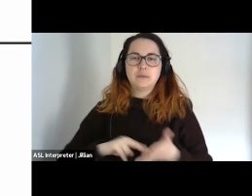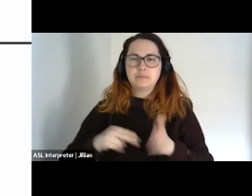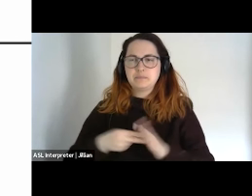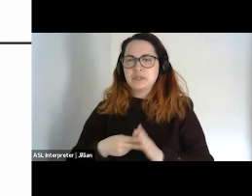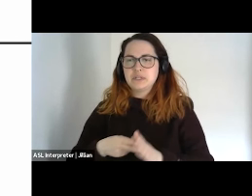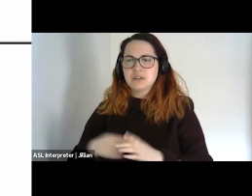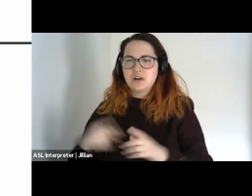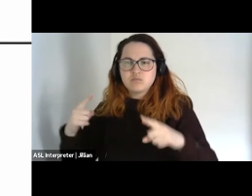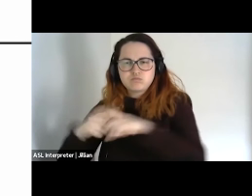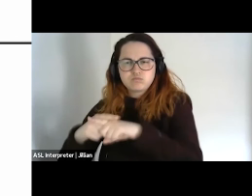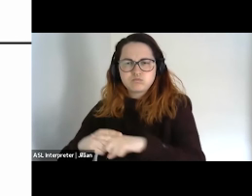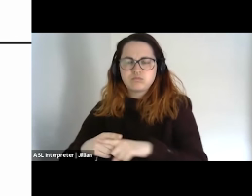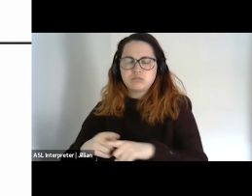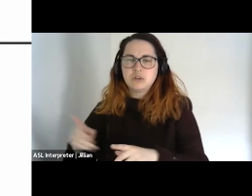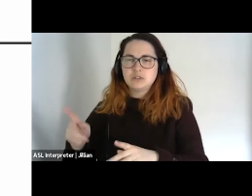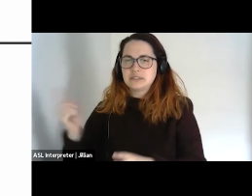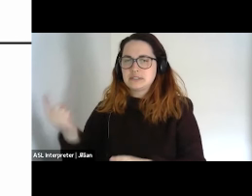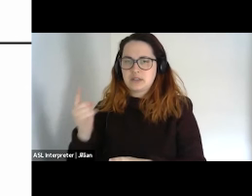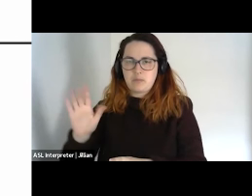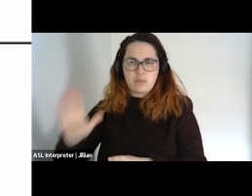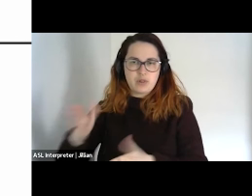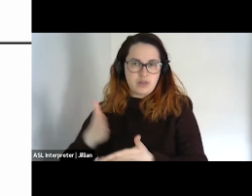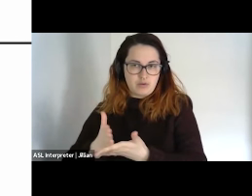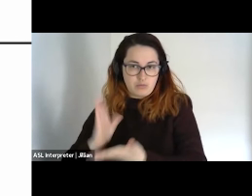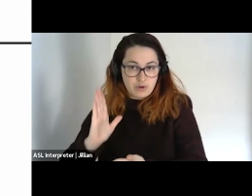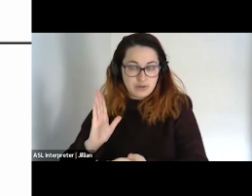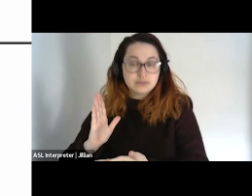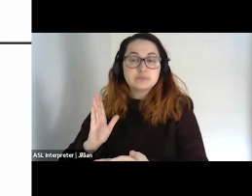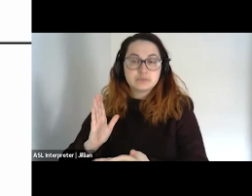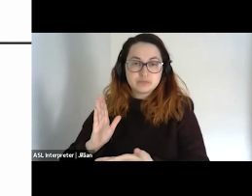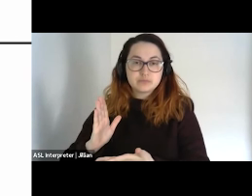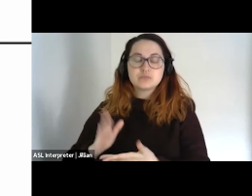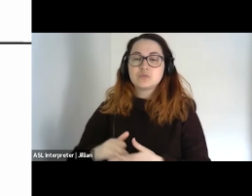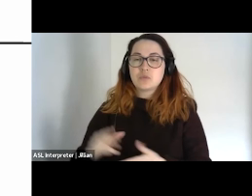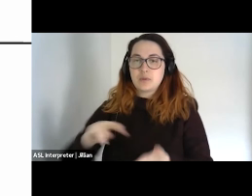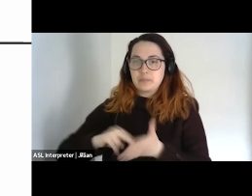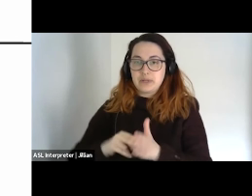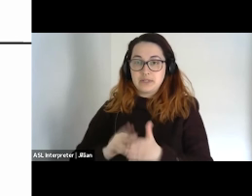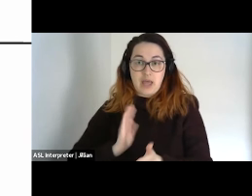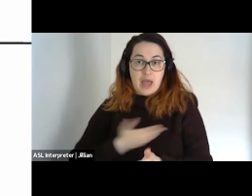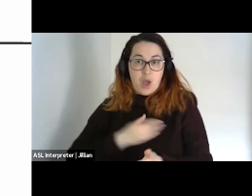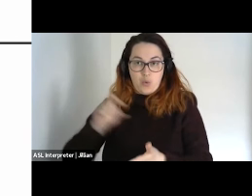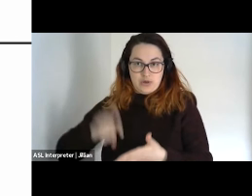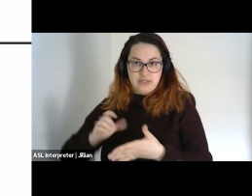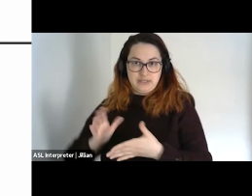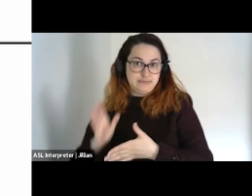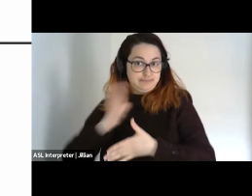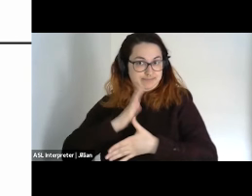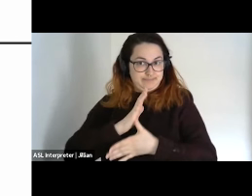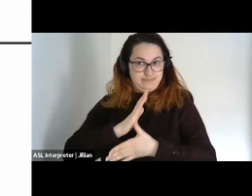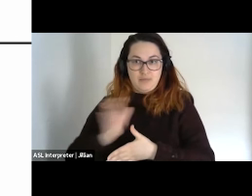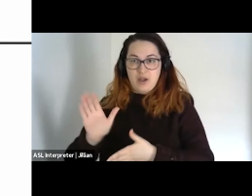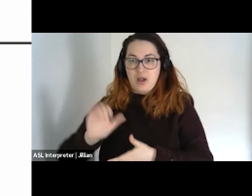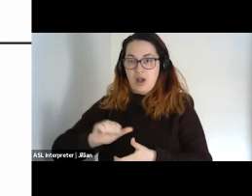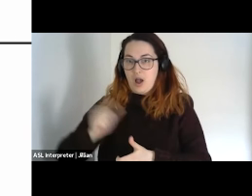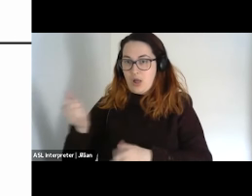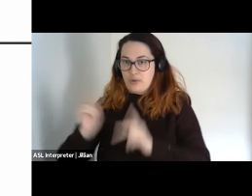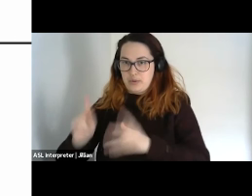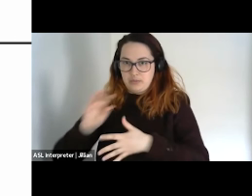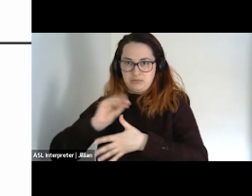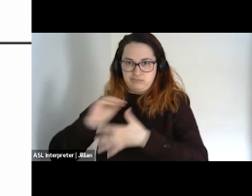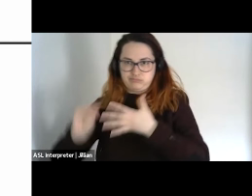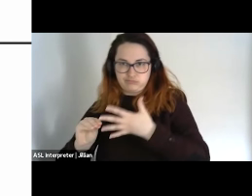others. And in this communication style, we give our own needs priority rather than kind of creating a